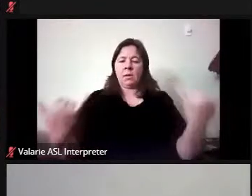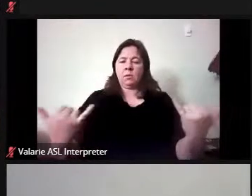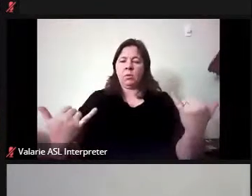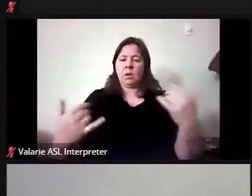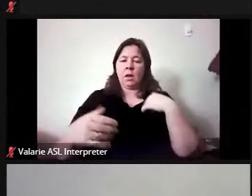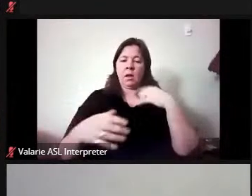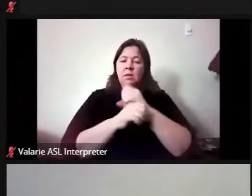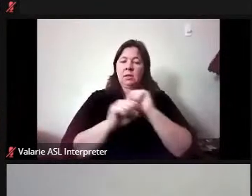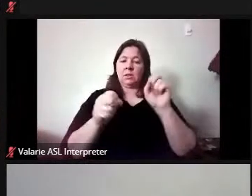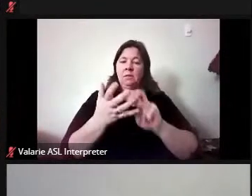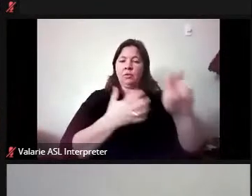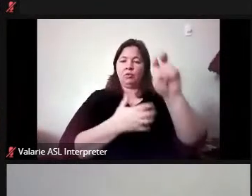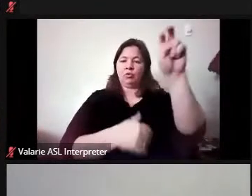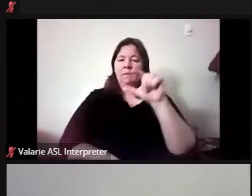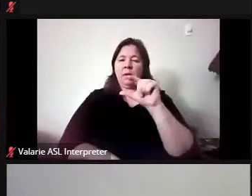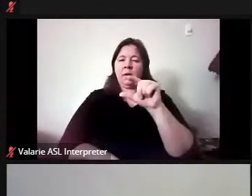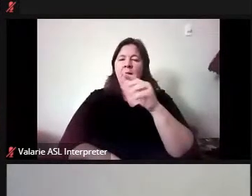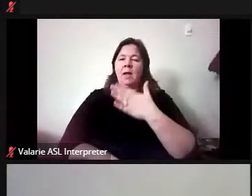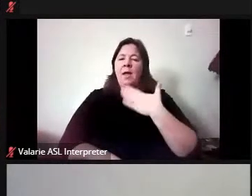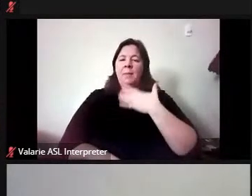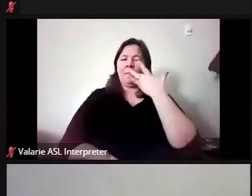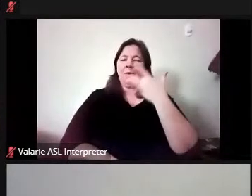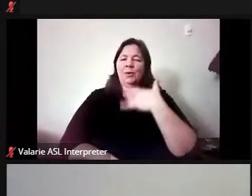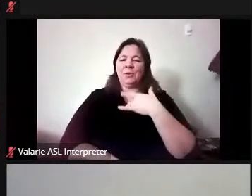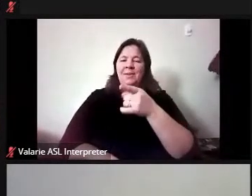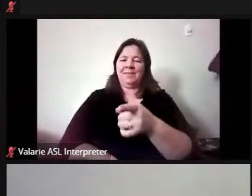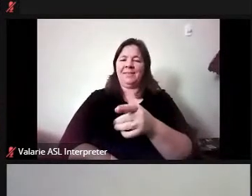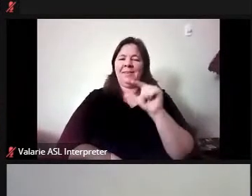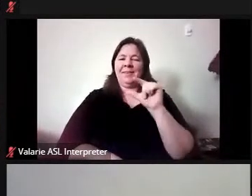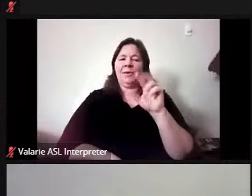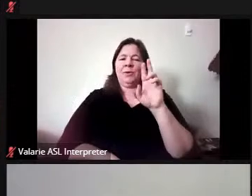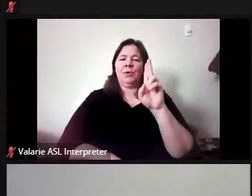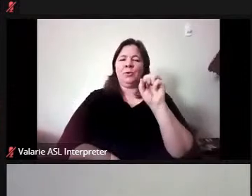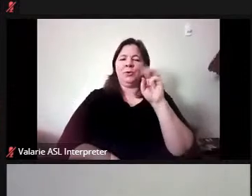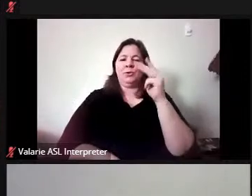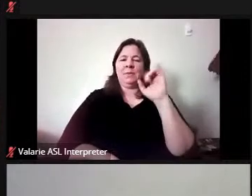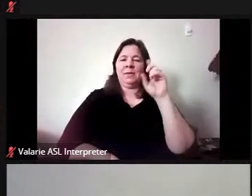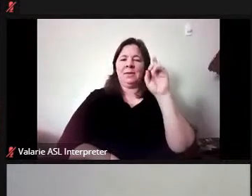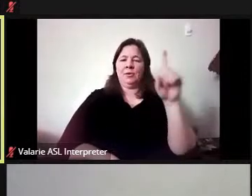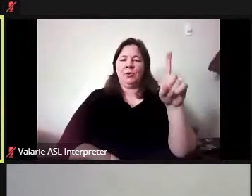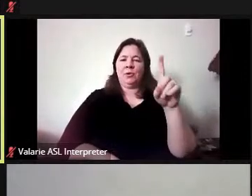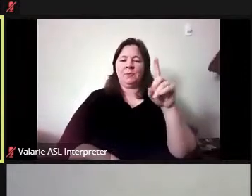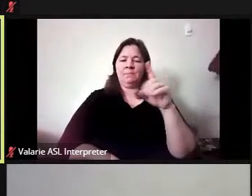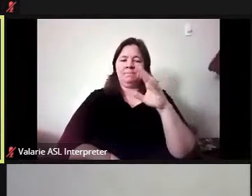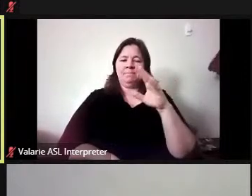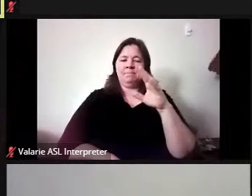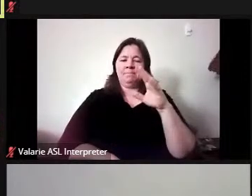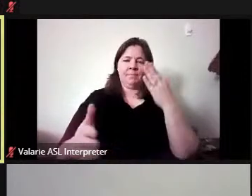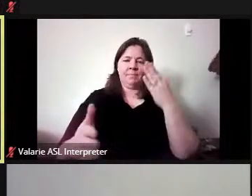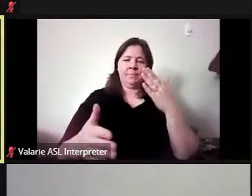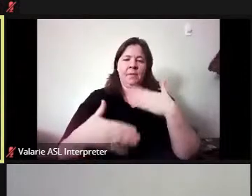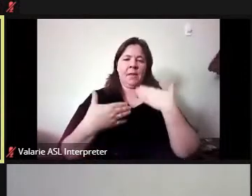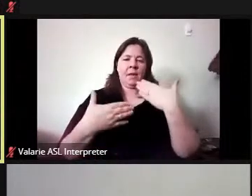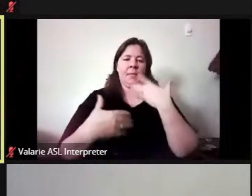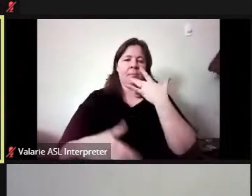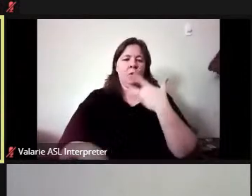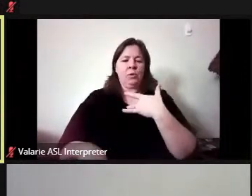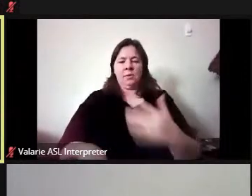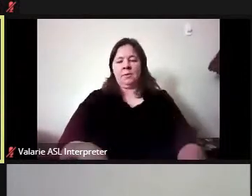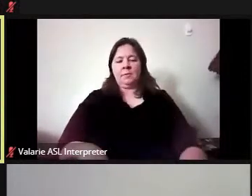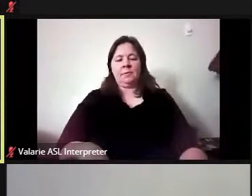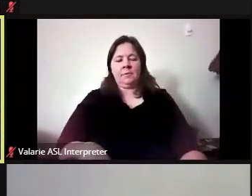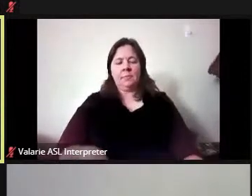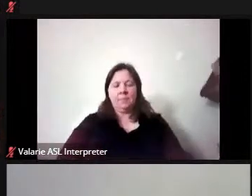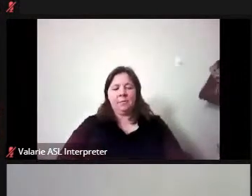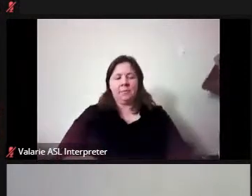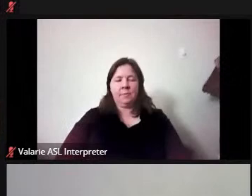safe travels, GURSMINDER, and happy birthday when it comes. Thank you, thank you very much. Happy birthday. We will remember you in our